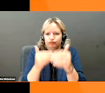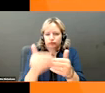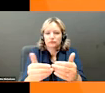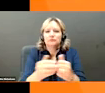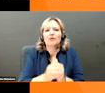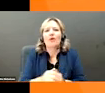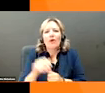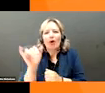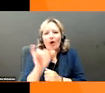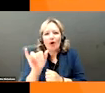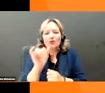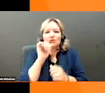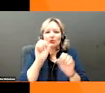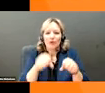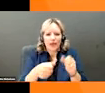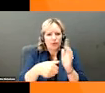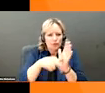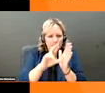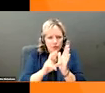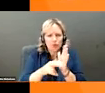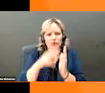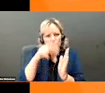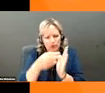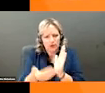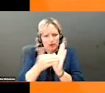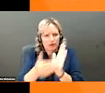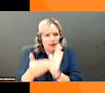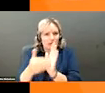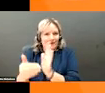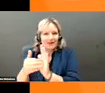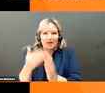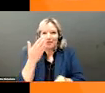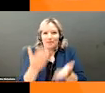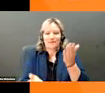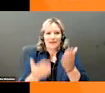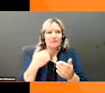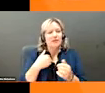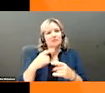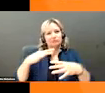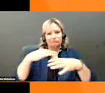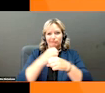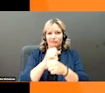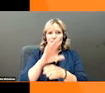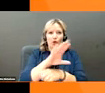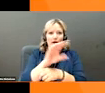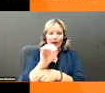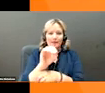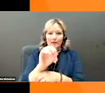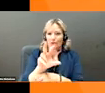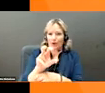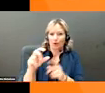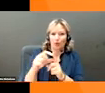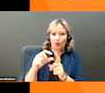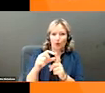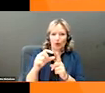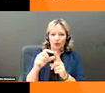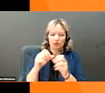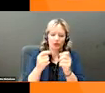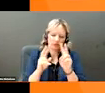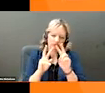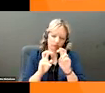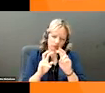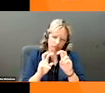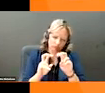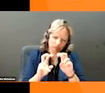opportunity to do lots of reviewing. And if you've got, let's say, 300 words to put about your company, you can really get into the